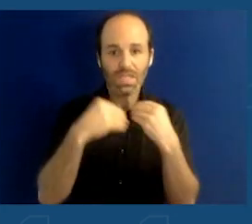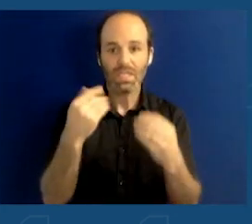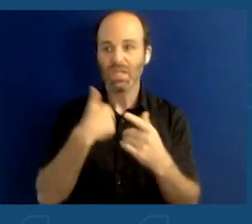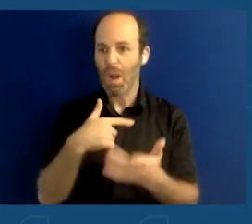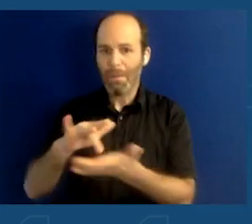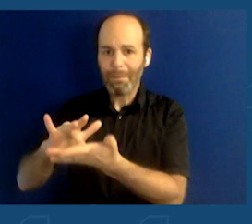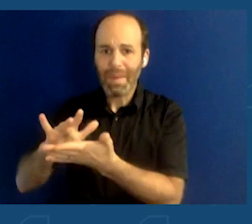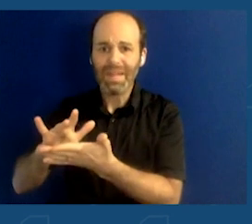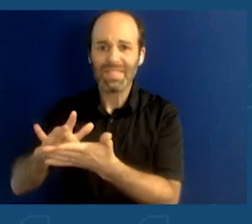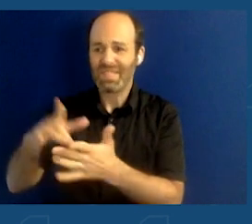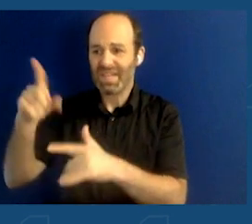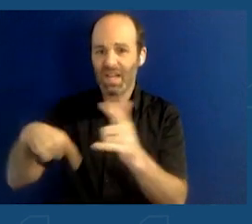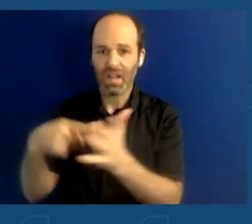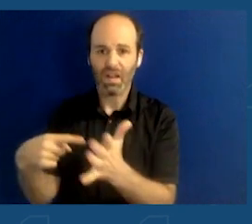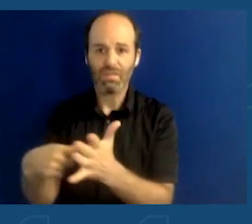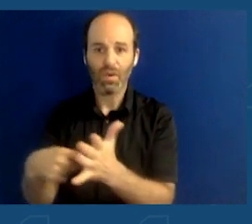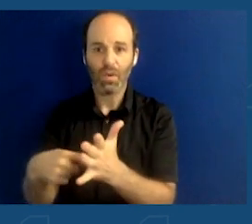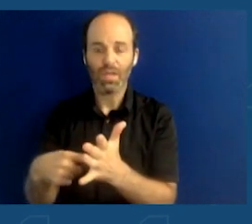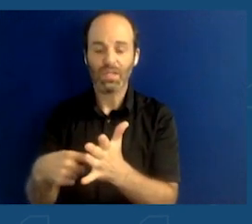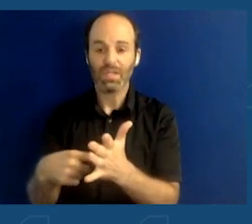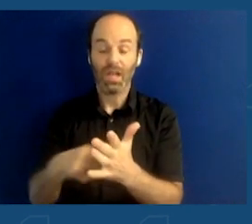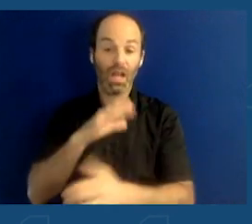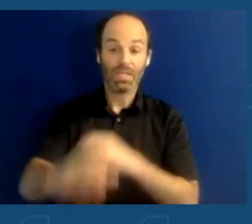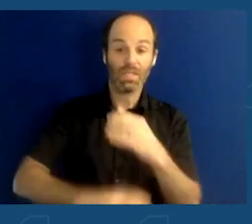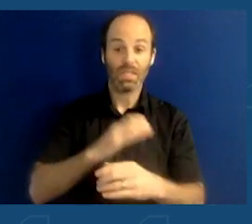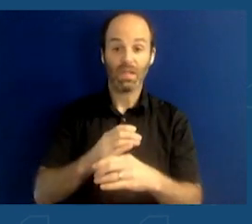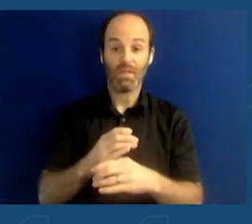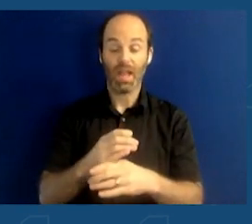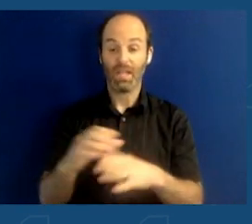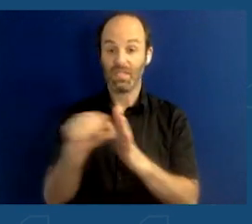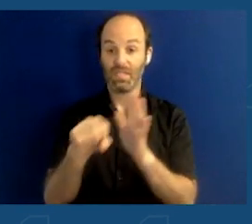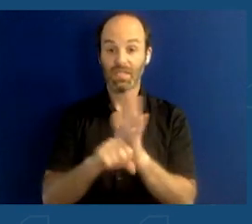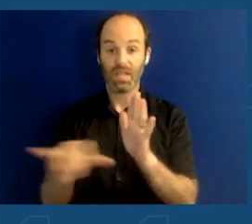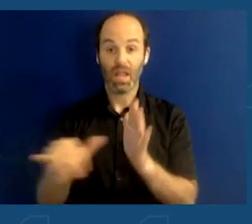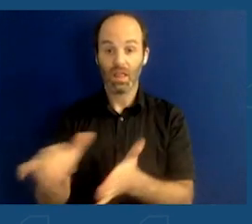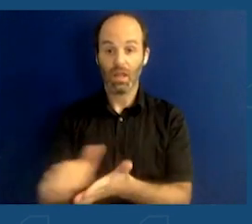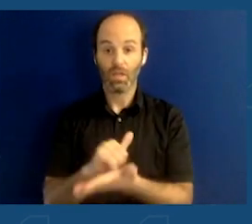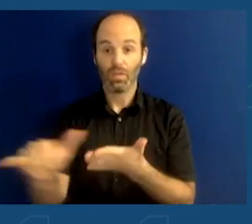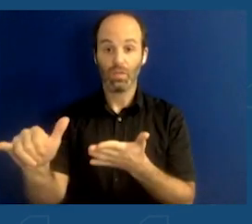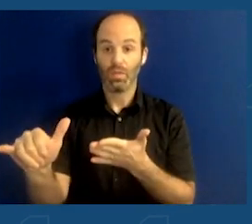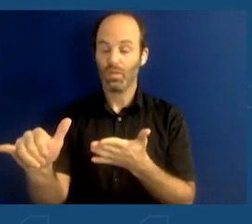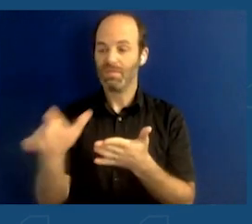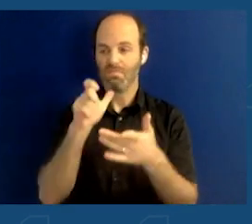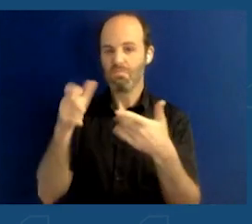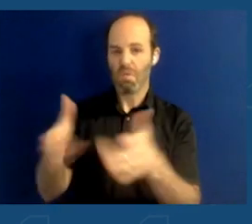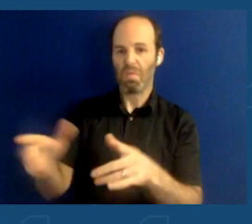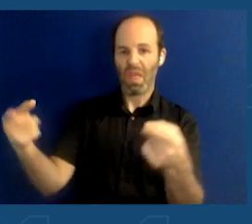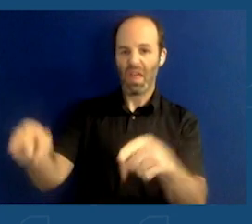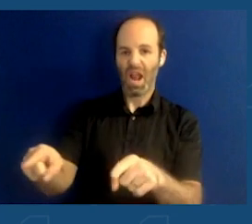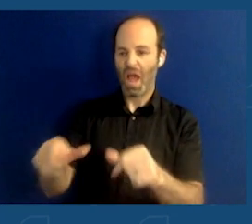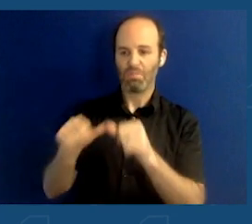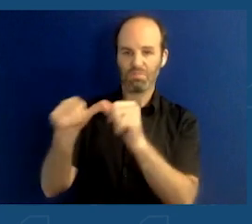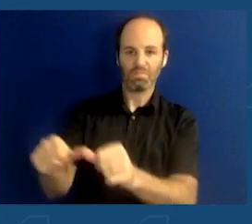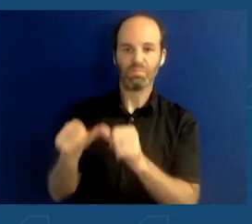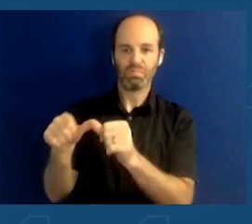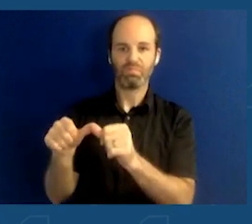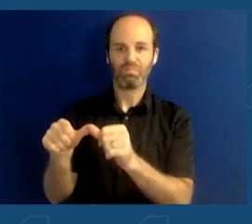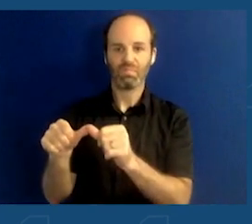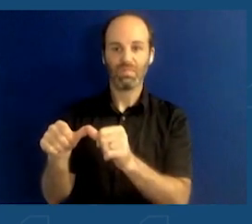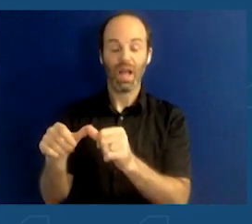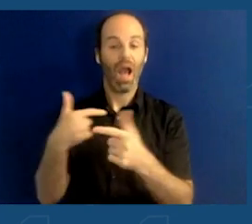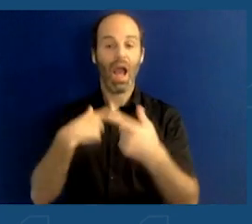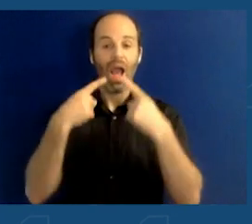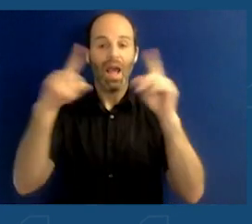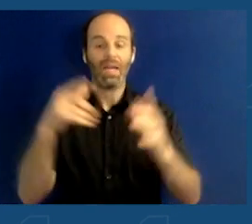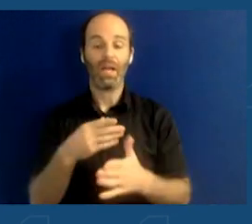A civilized society, or at least a civilized state like New York, won't let that happen any longer. I announced money